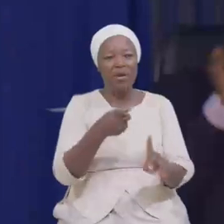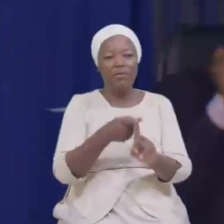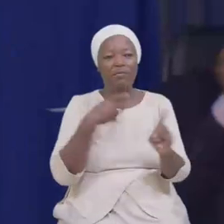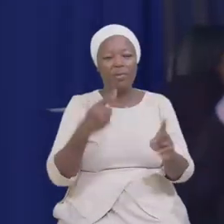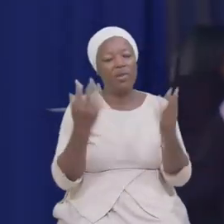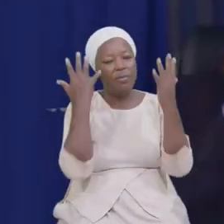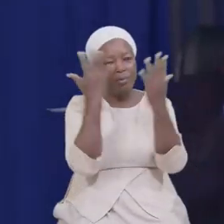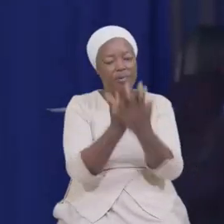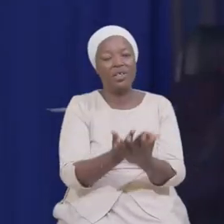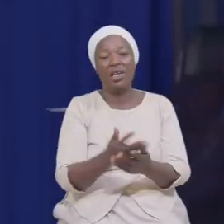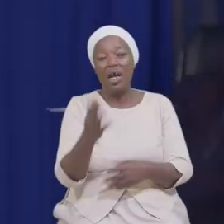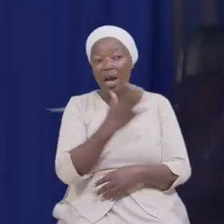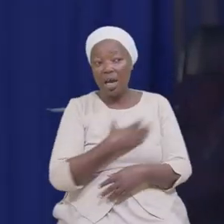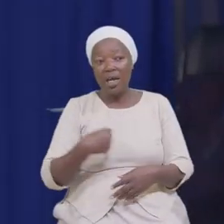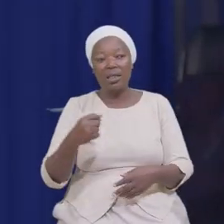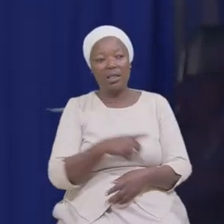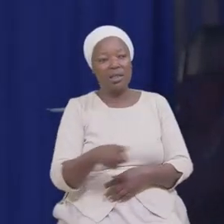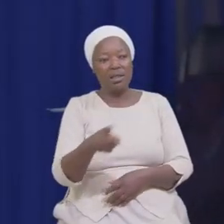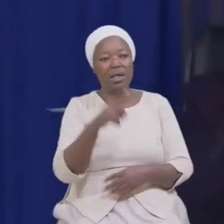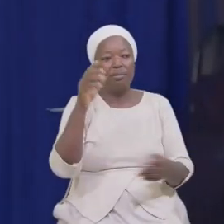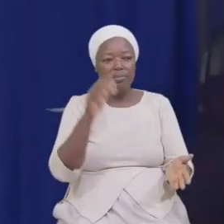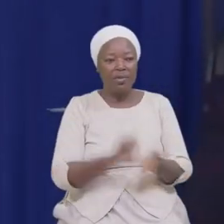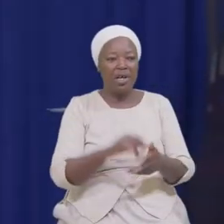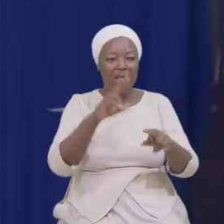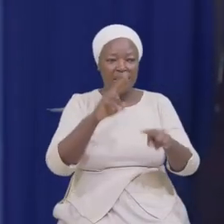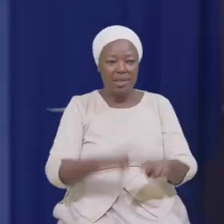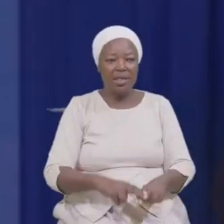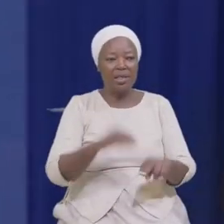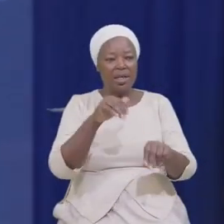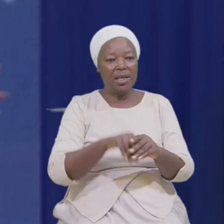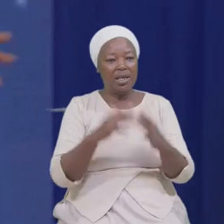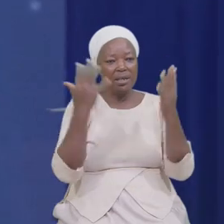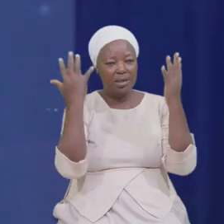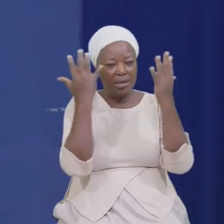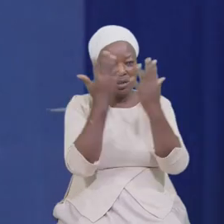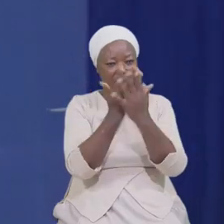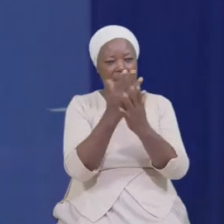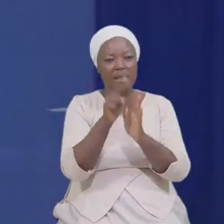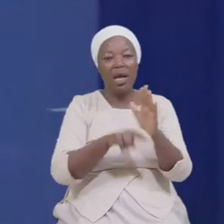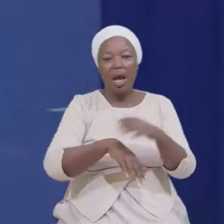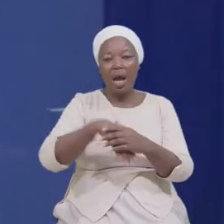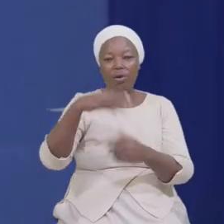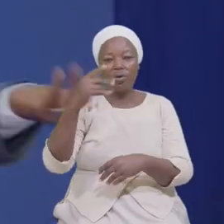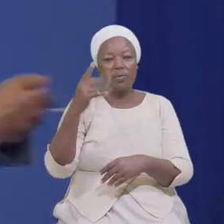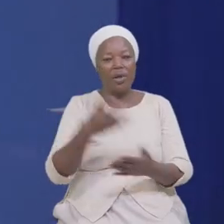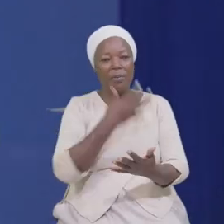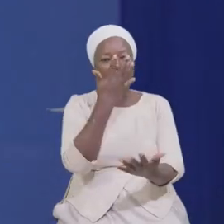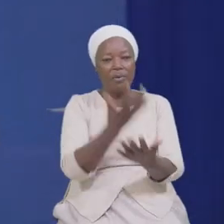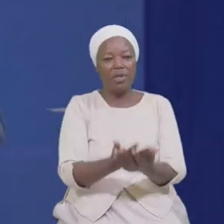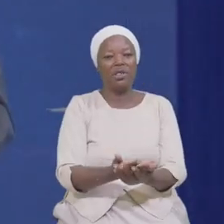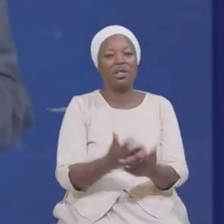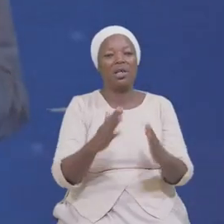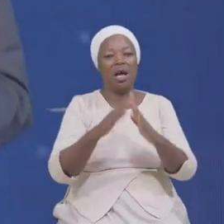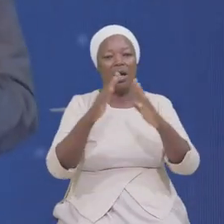prison, and them that sit in darkness out of the prison house. Then in